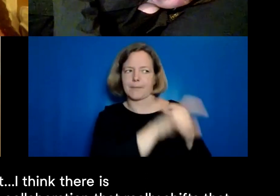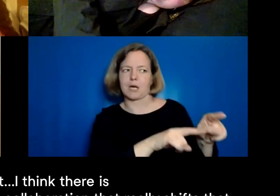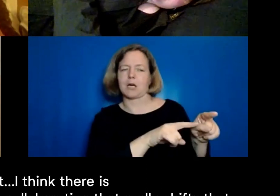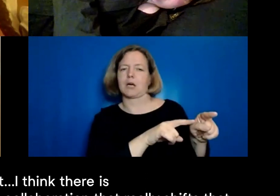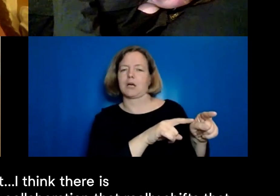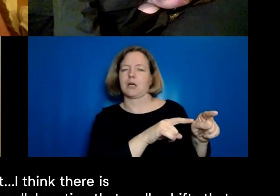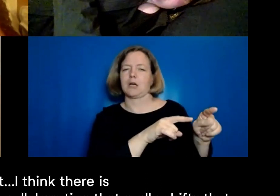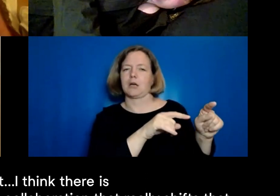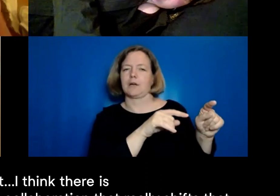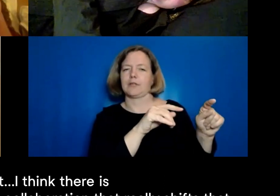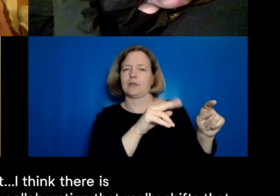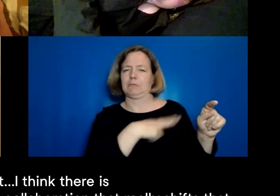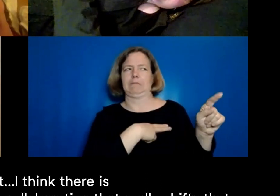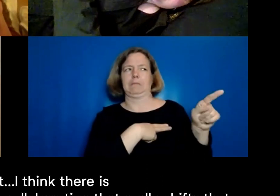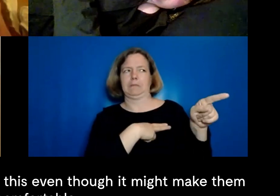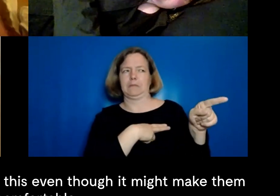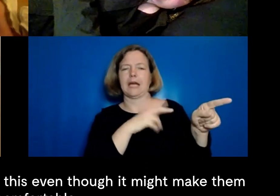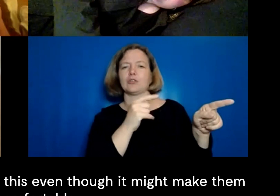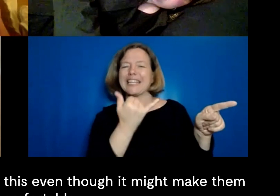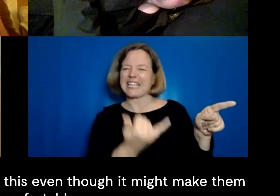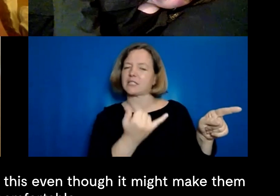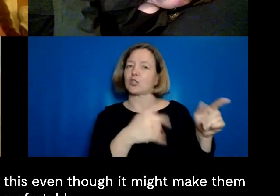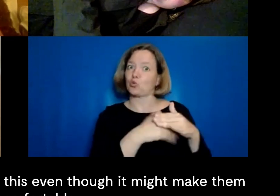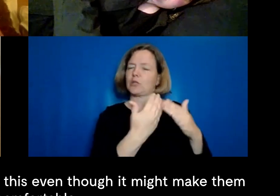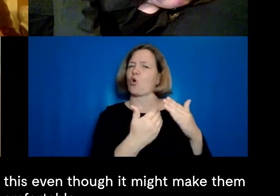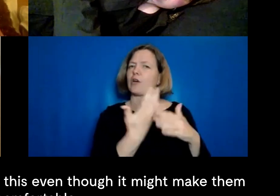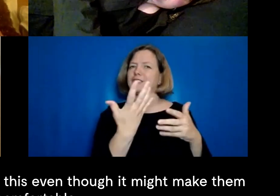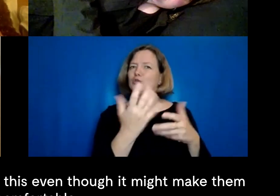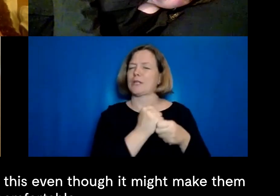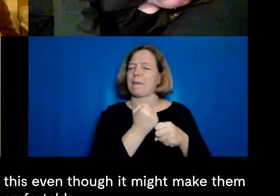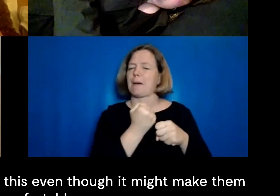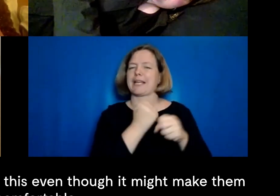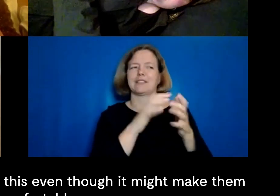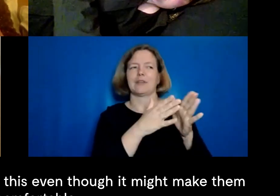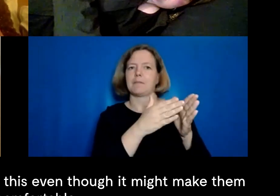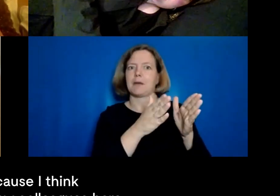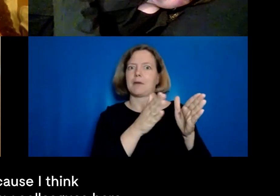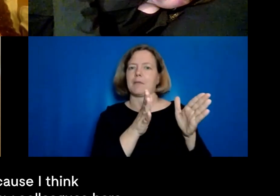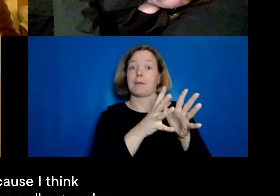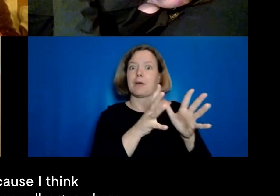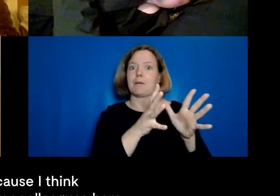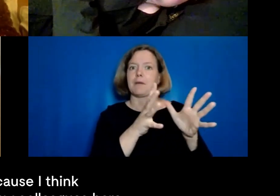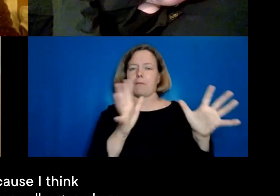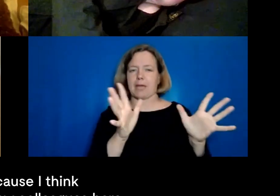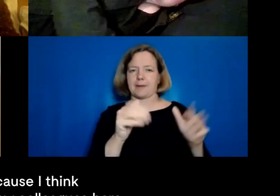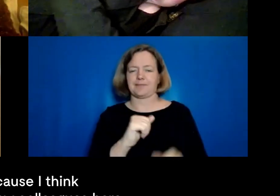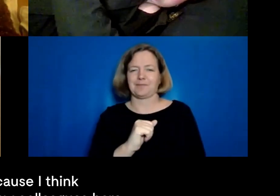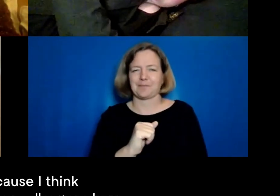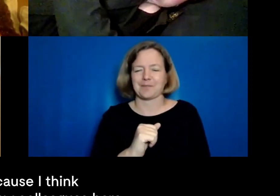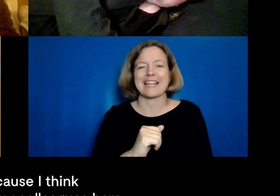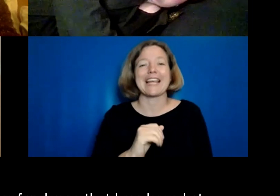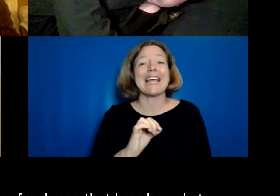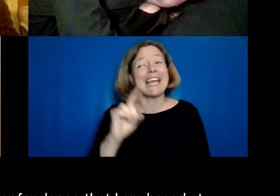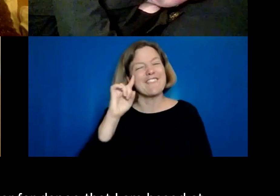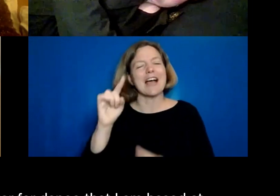of collaboration that really shifts that. And actually, I'm going to do this, even though it'll make them uncomfortable, because I think there's a few colleagues